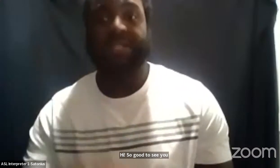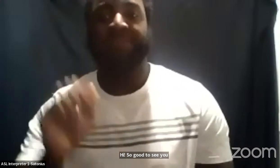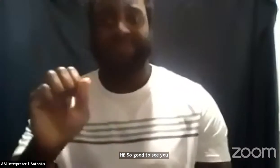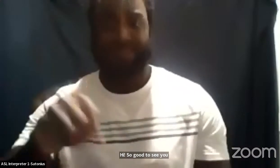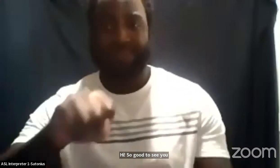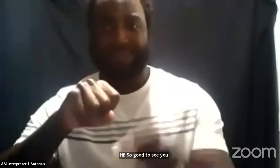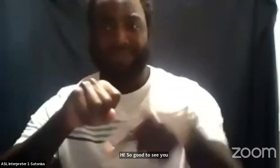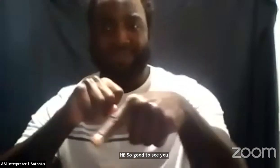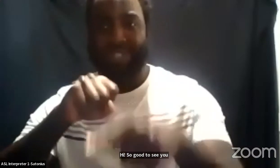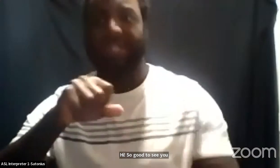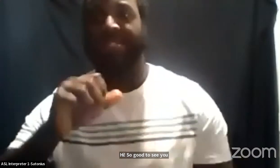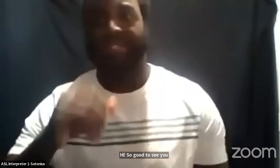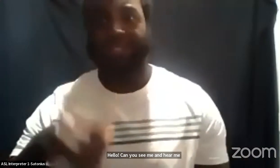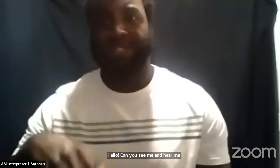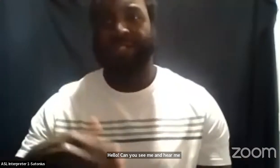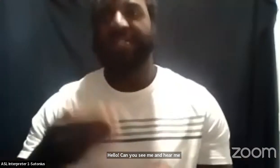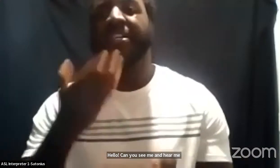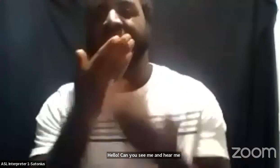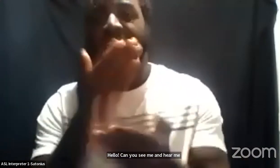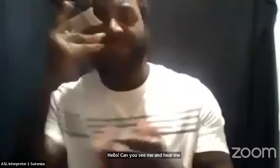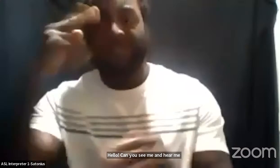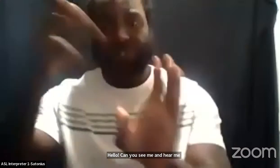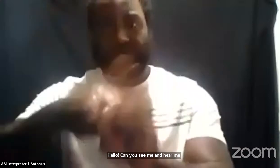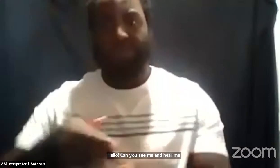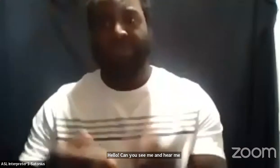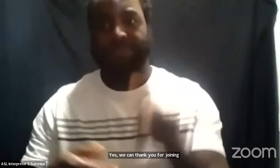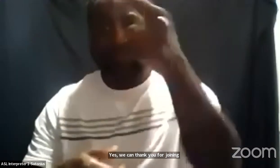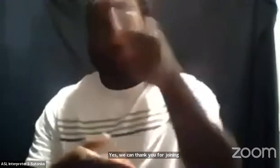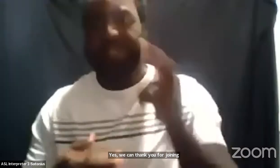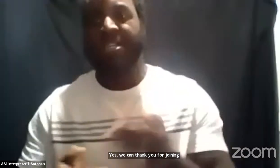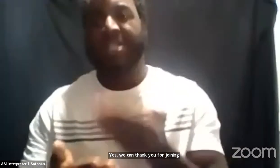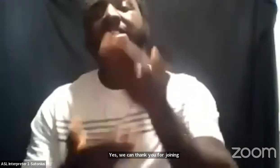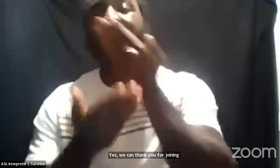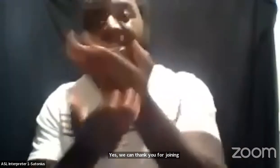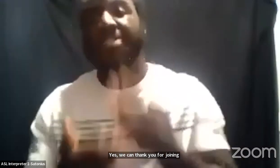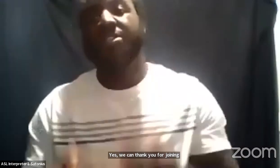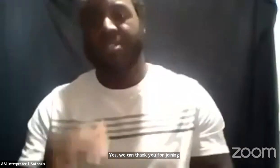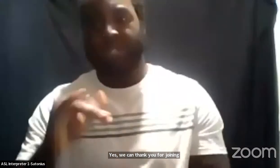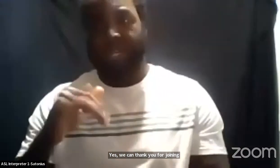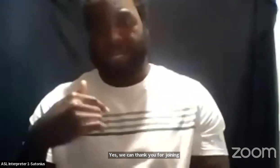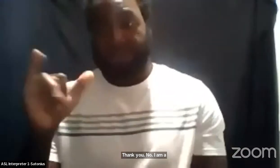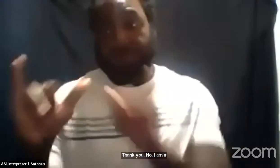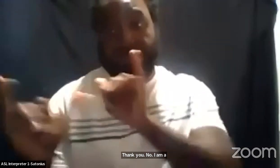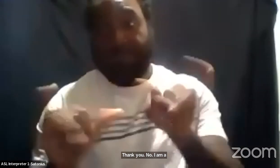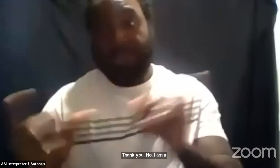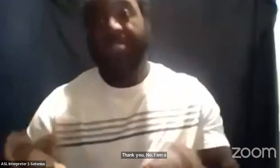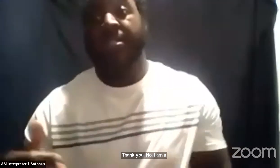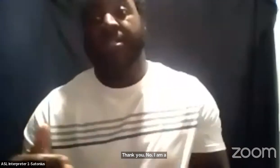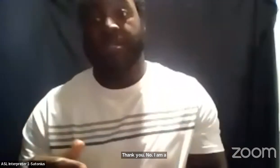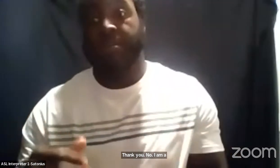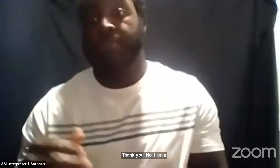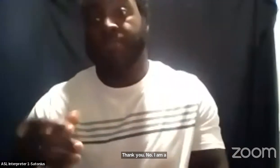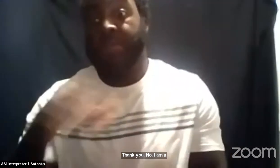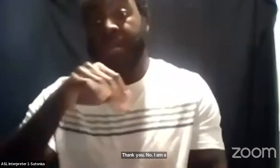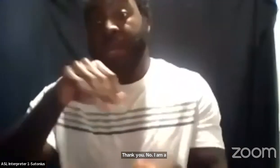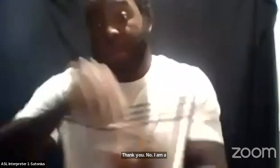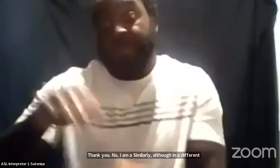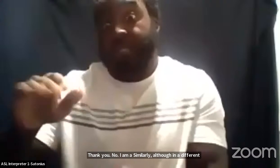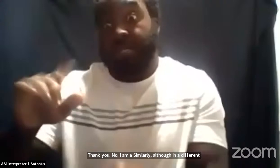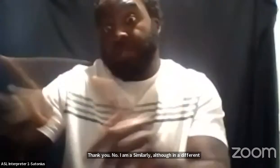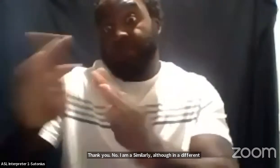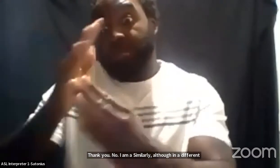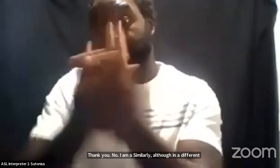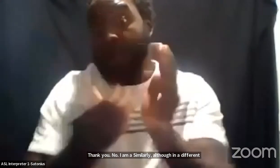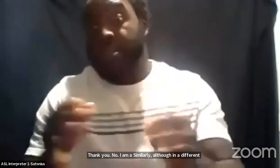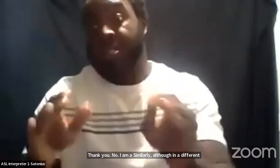Yes, we can. Thank you for joining. Thank you. No, I am similarly, although in a different part of the city as